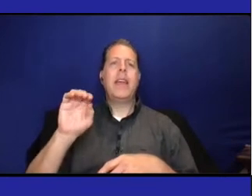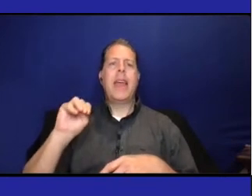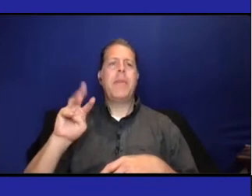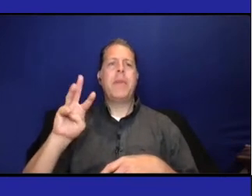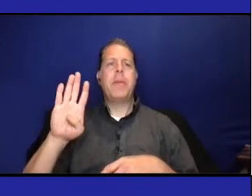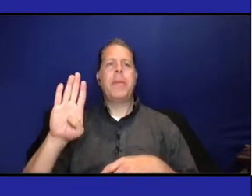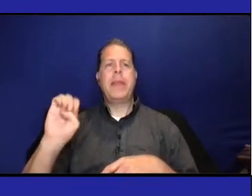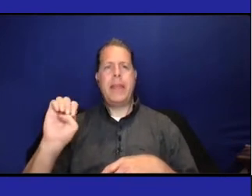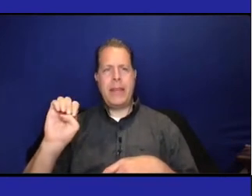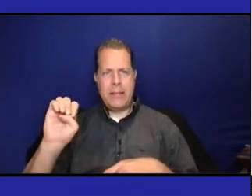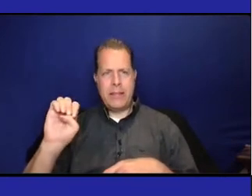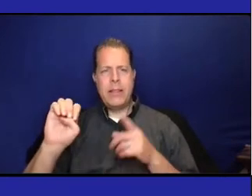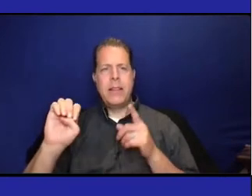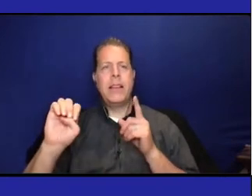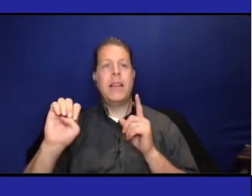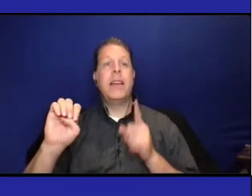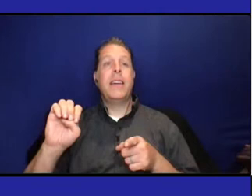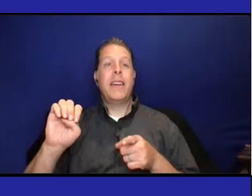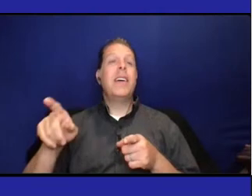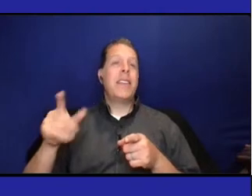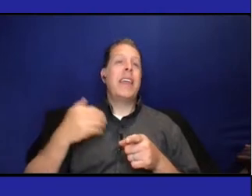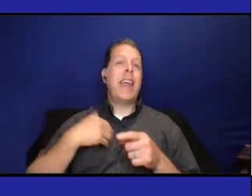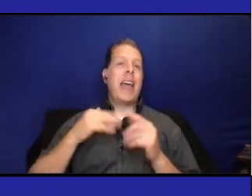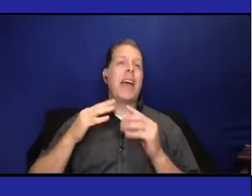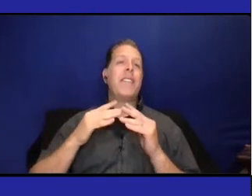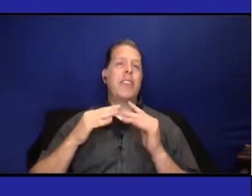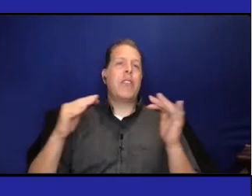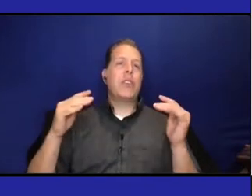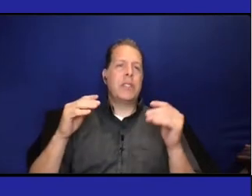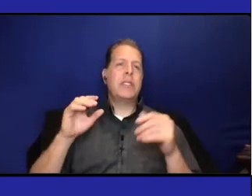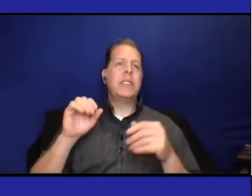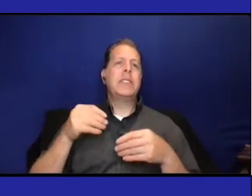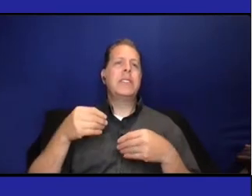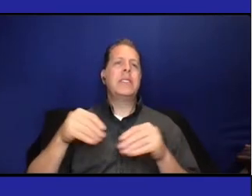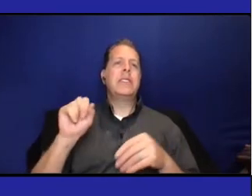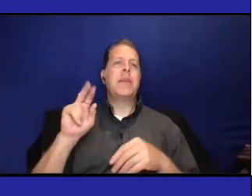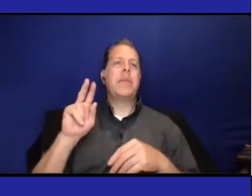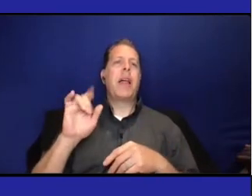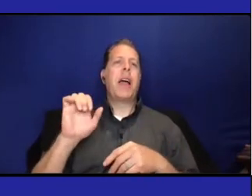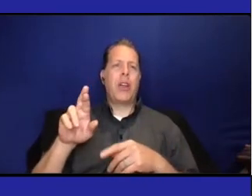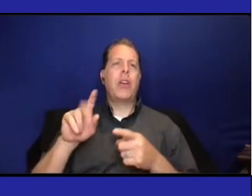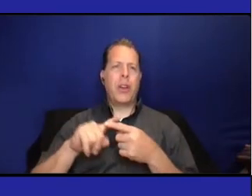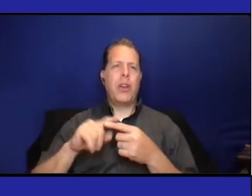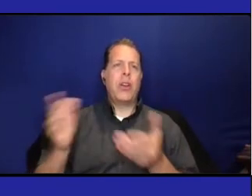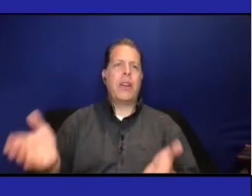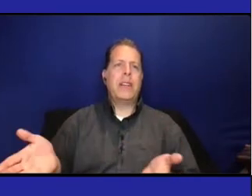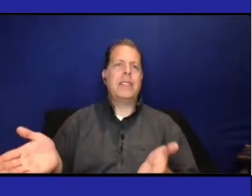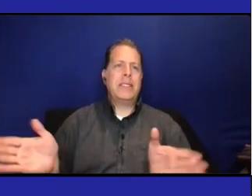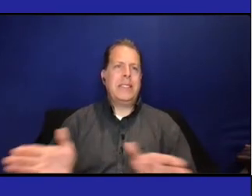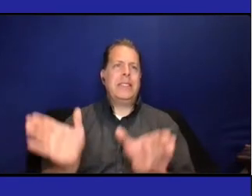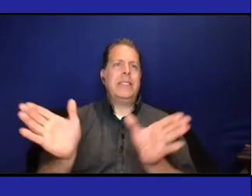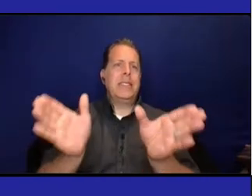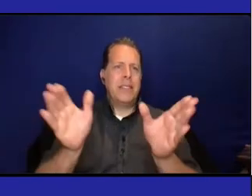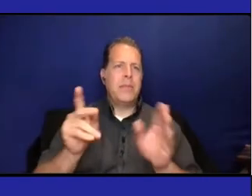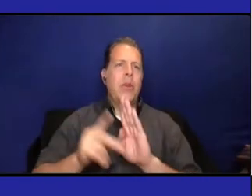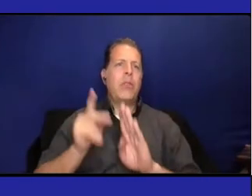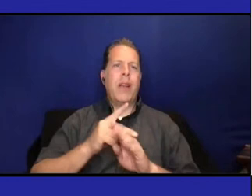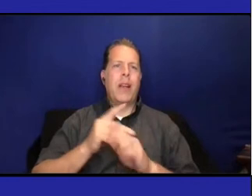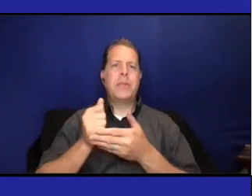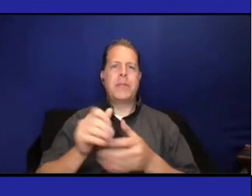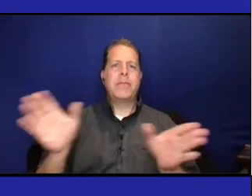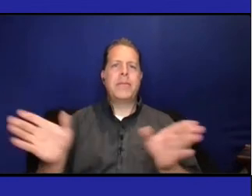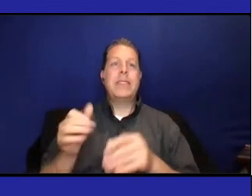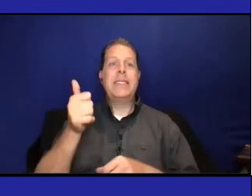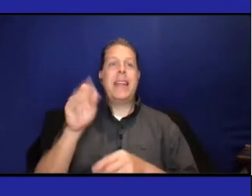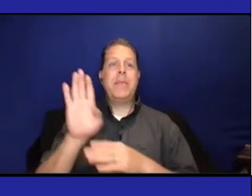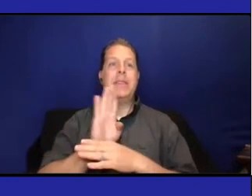MWBEs. They have a diverse supplier acceleration program that educates, mentors, and develops 10 businesses annually,